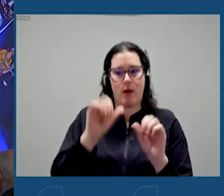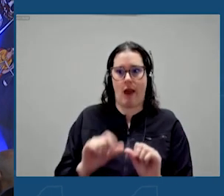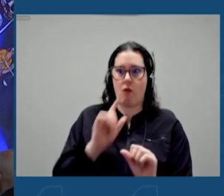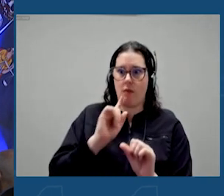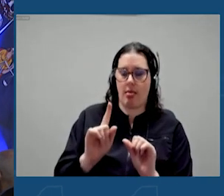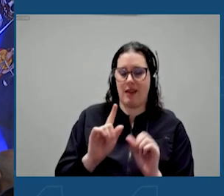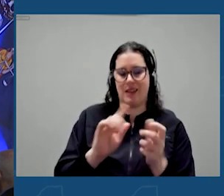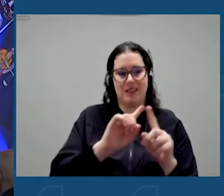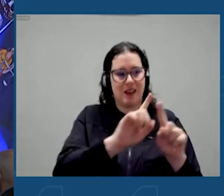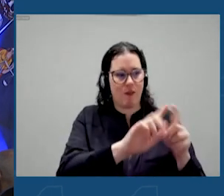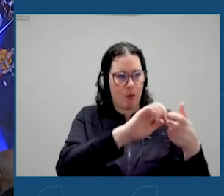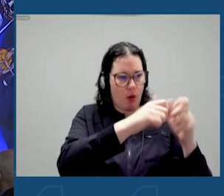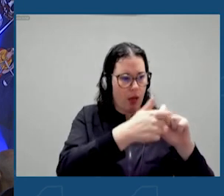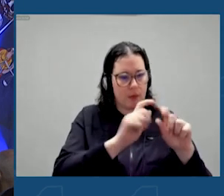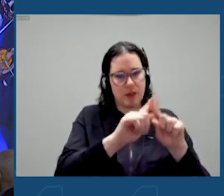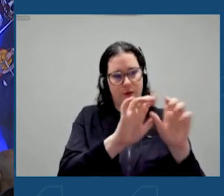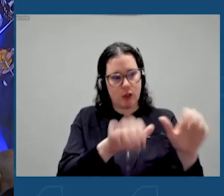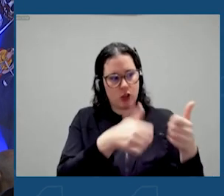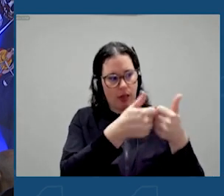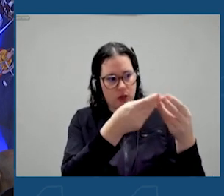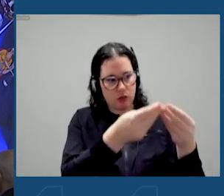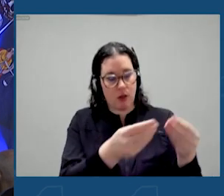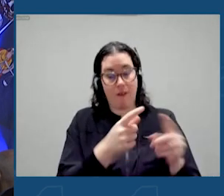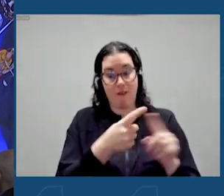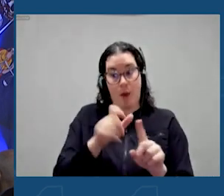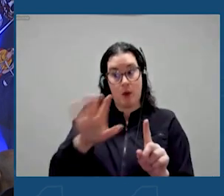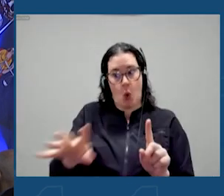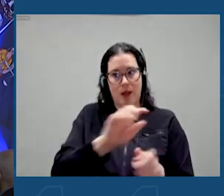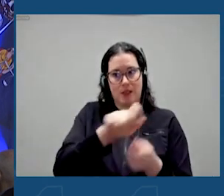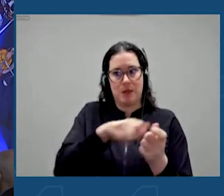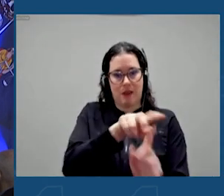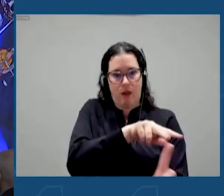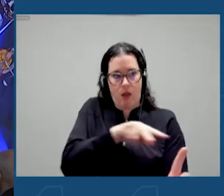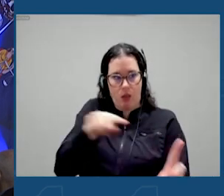and challenges from your specific experience, that would be great.